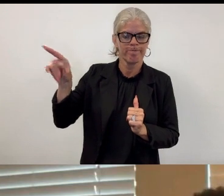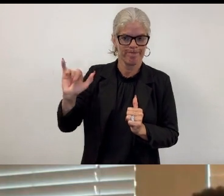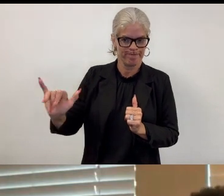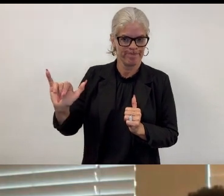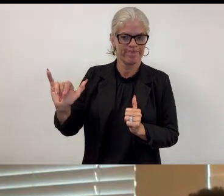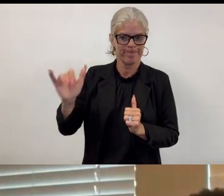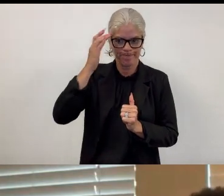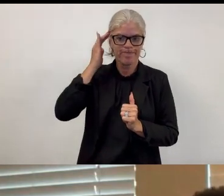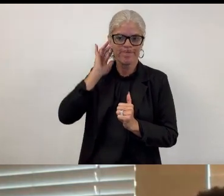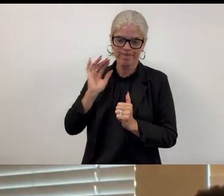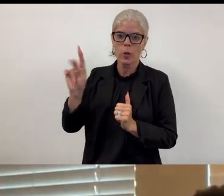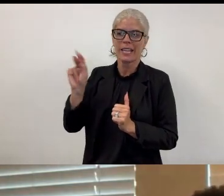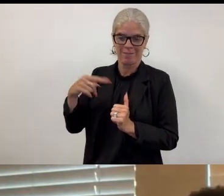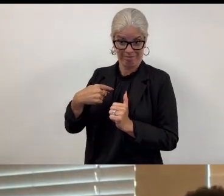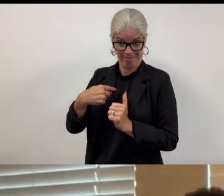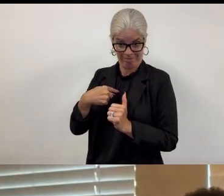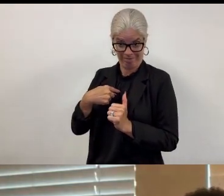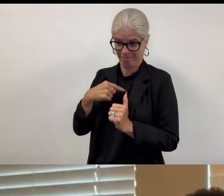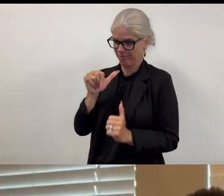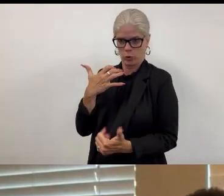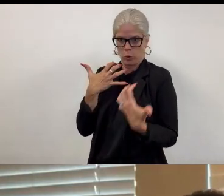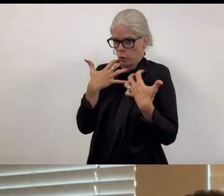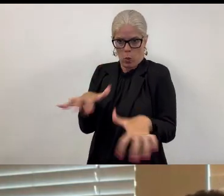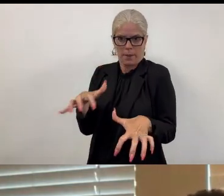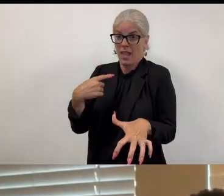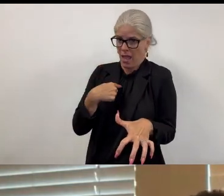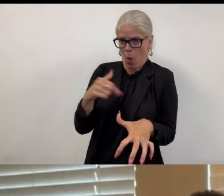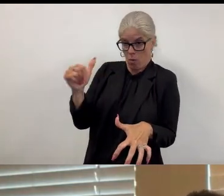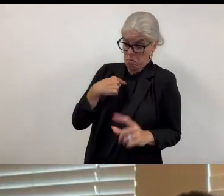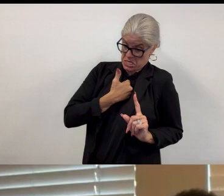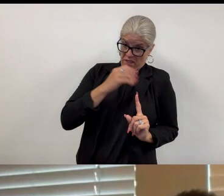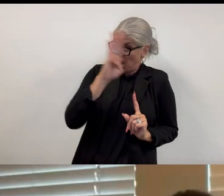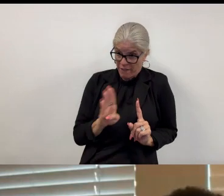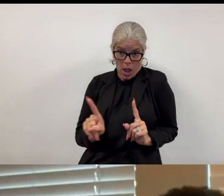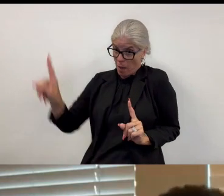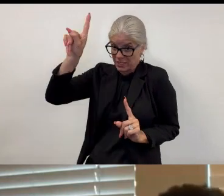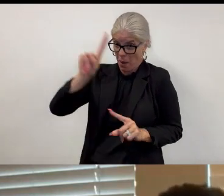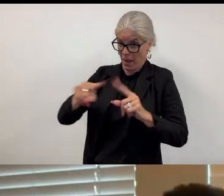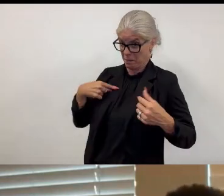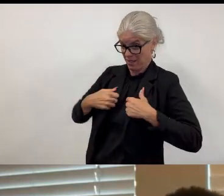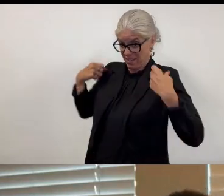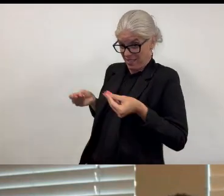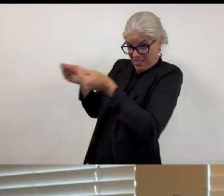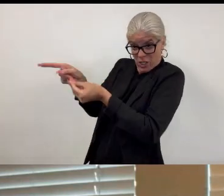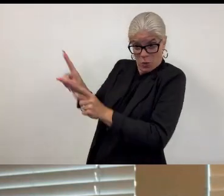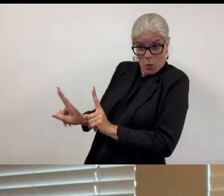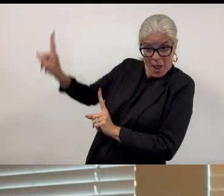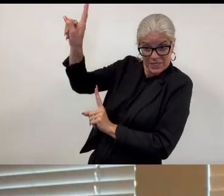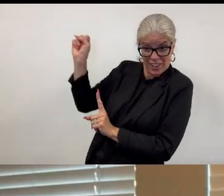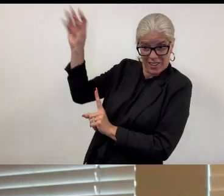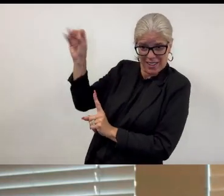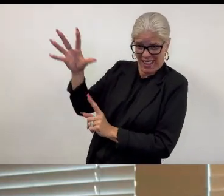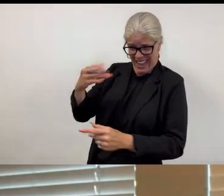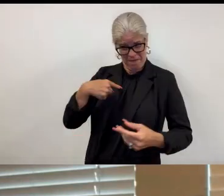and that planning, I literally said to myself, okay, well, I do not want to have I'm not going to go upstairs to check my coat, and I really would